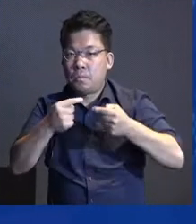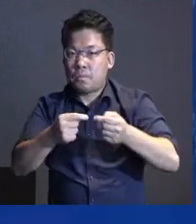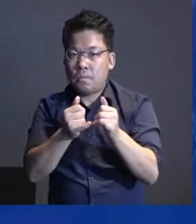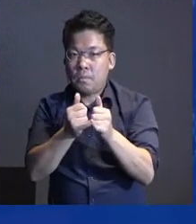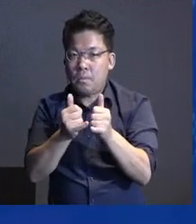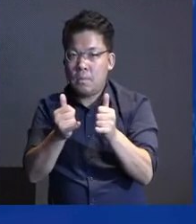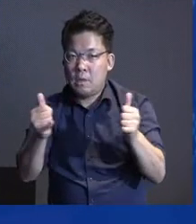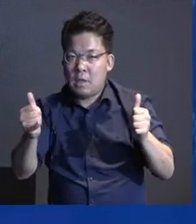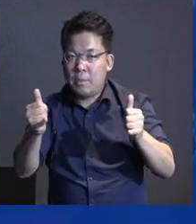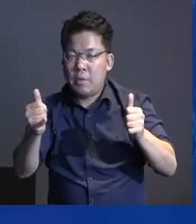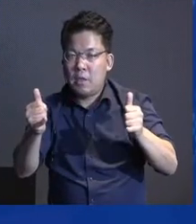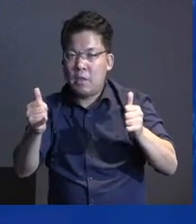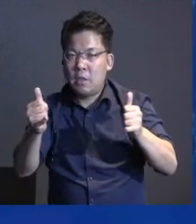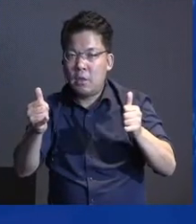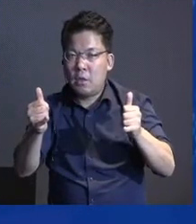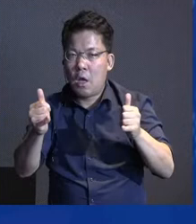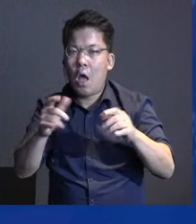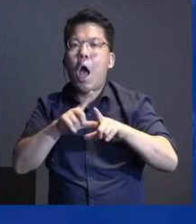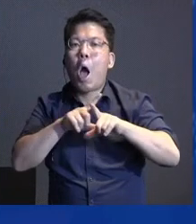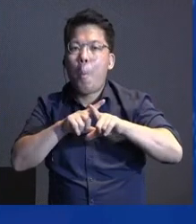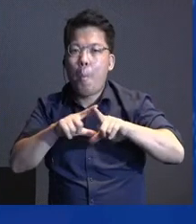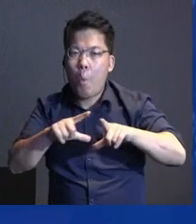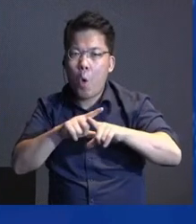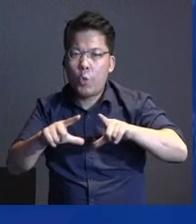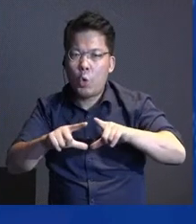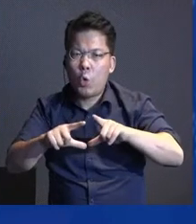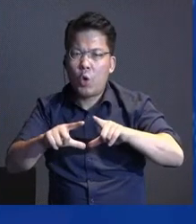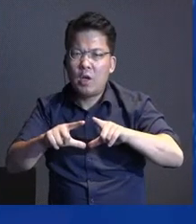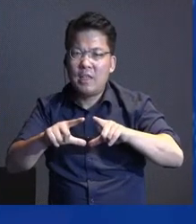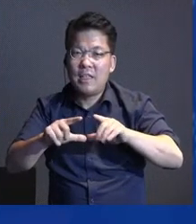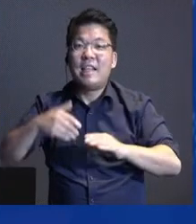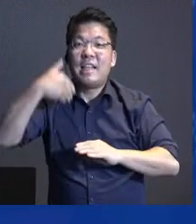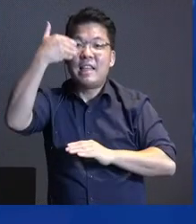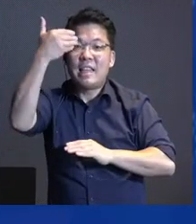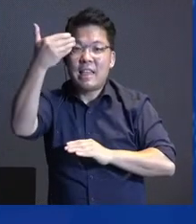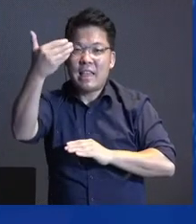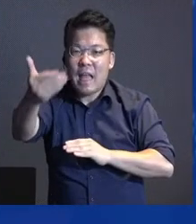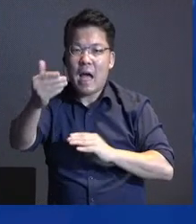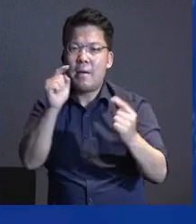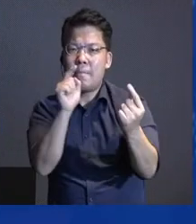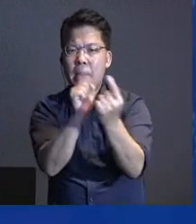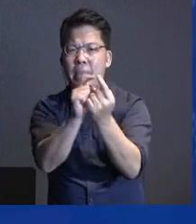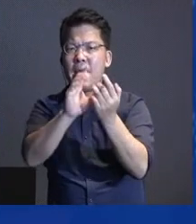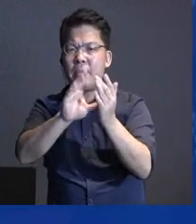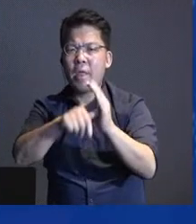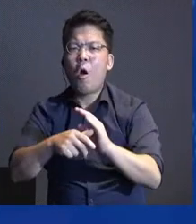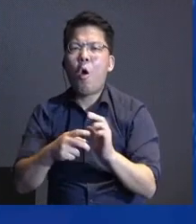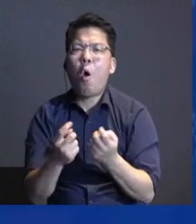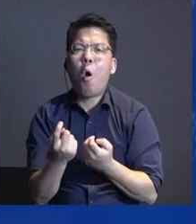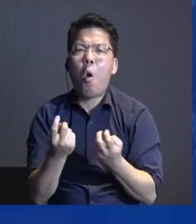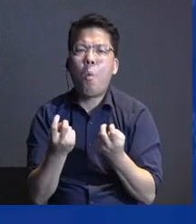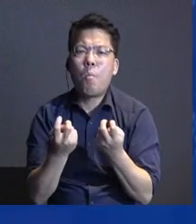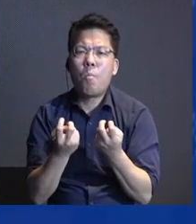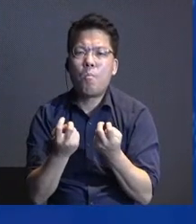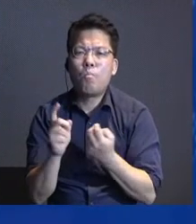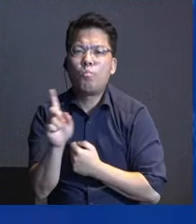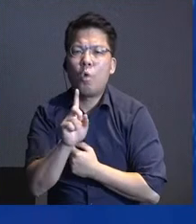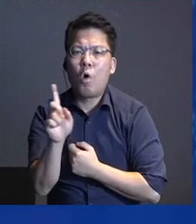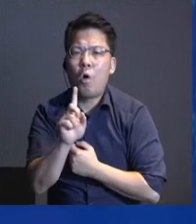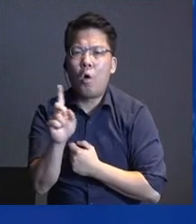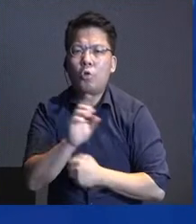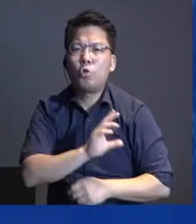own topic for the next kind of meeting. We have also asked what they would be interested to talk about.